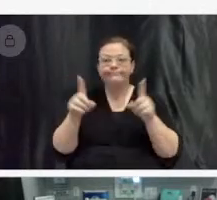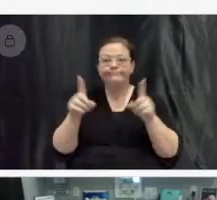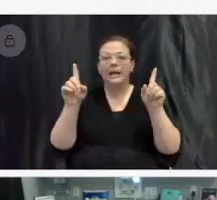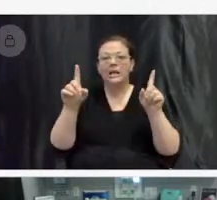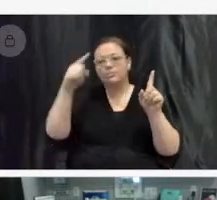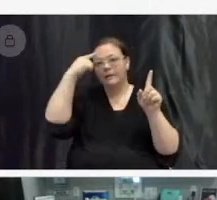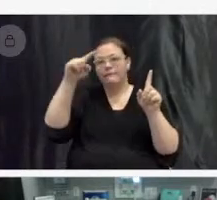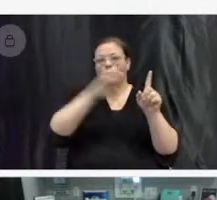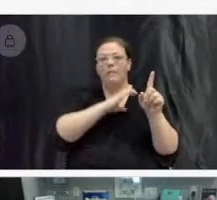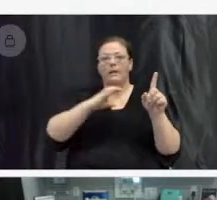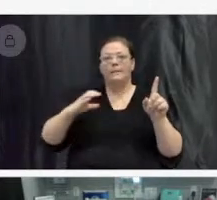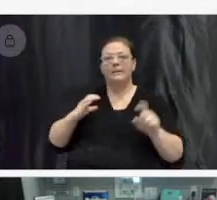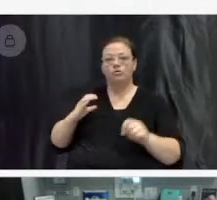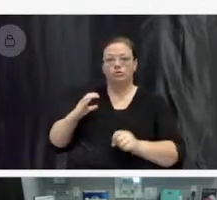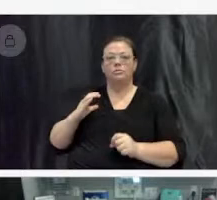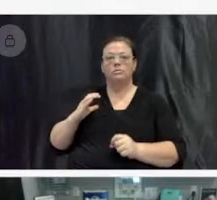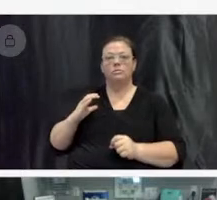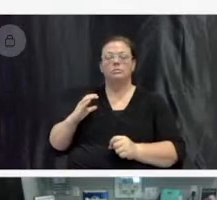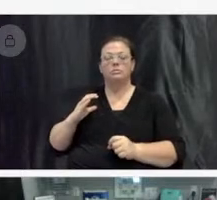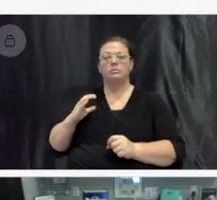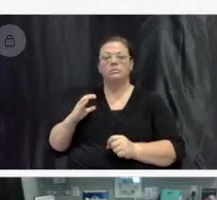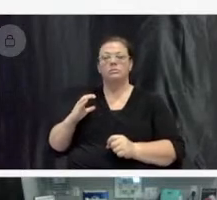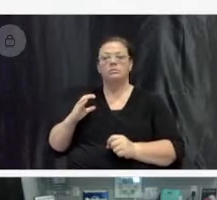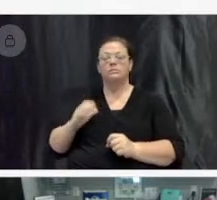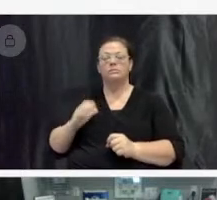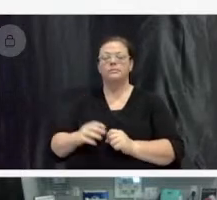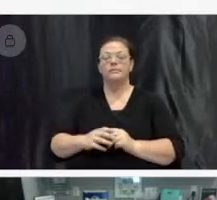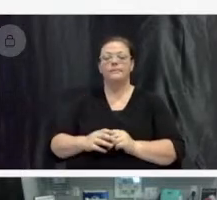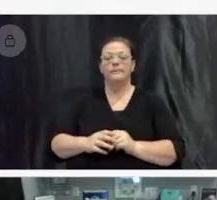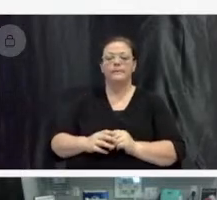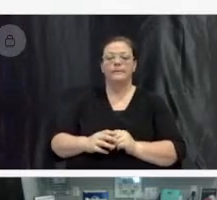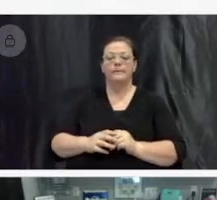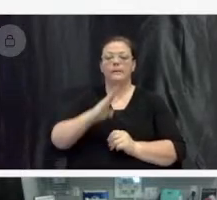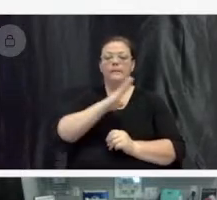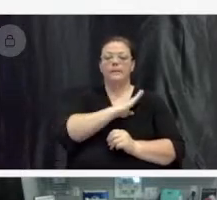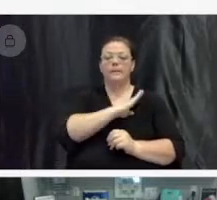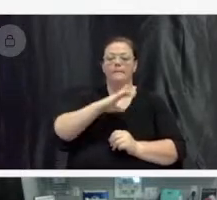the commission. The Board of